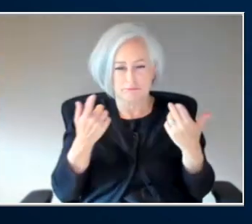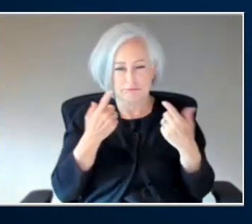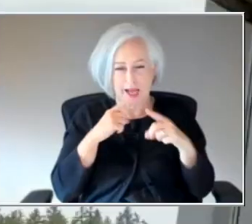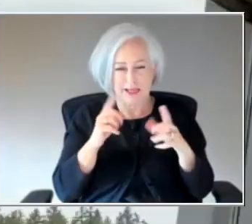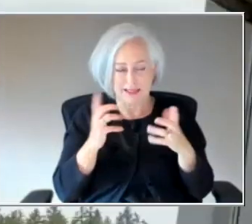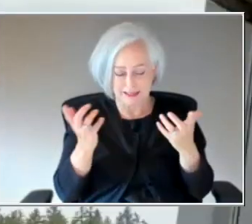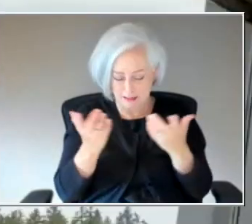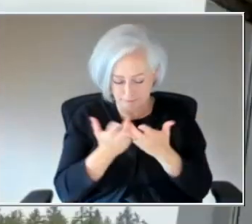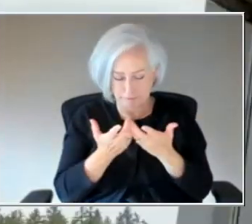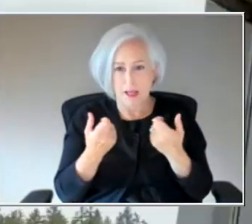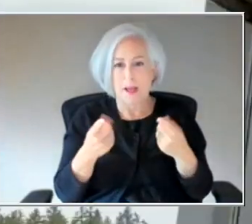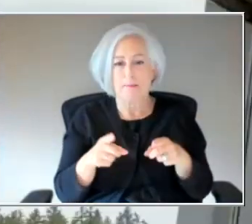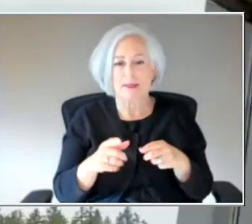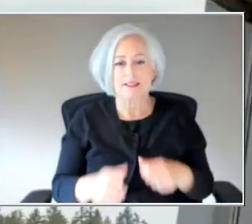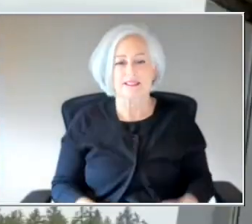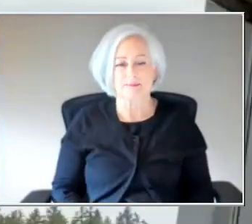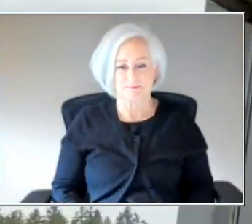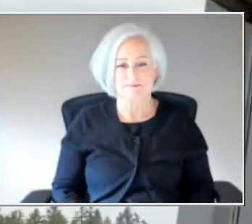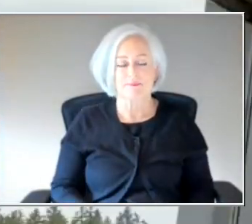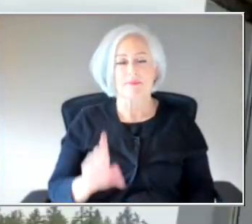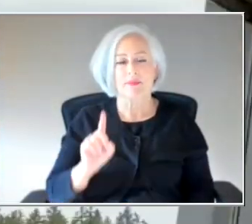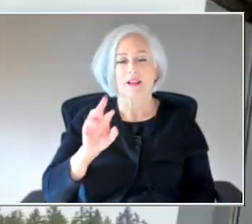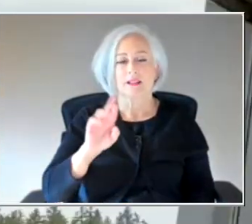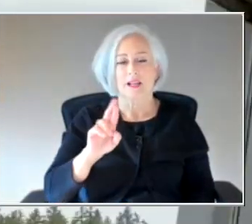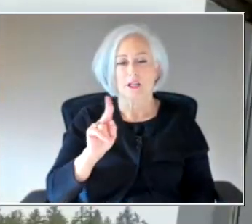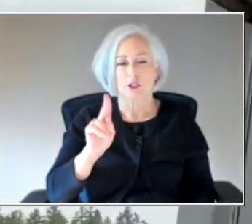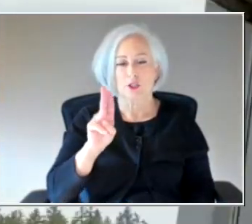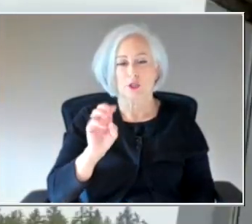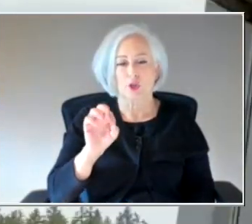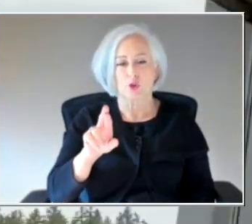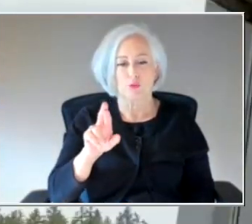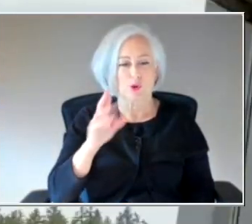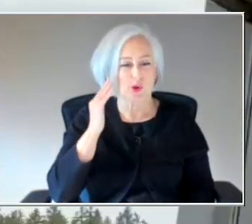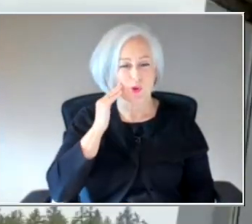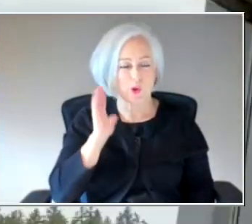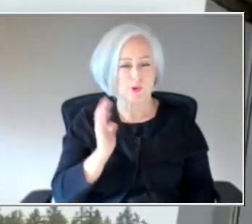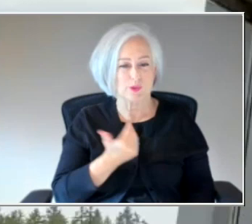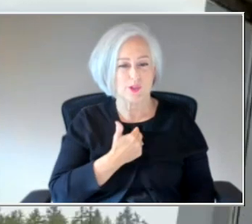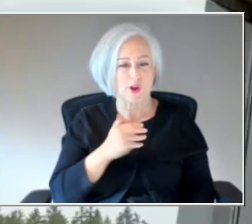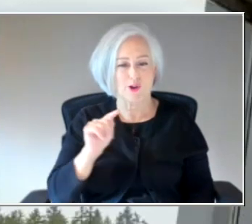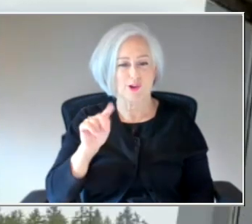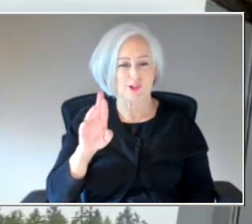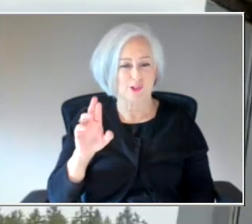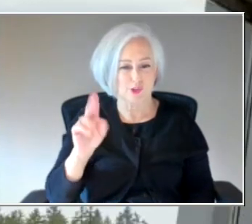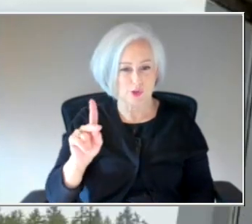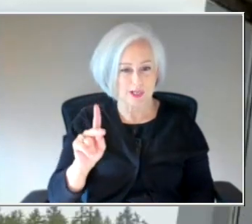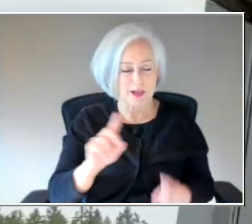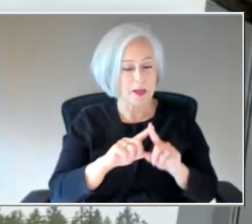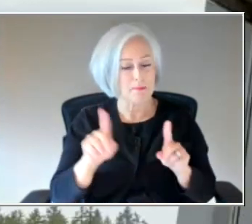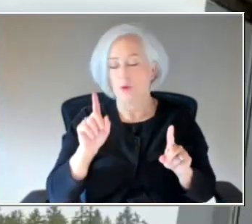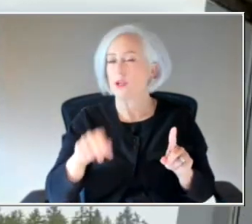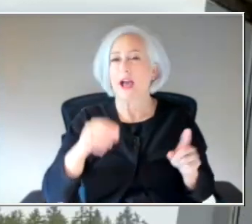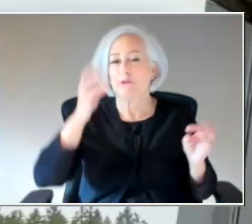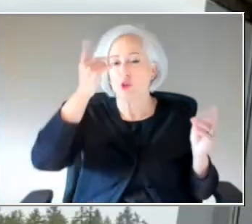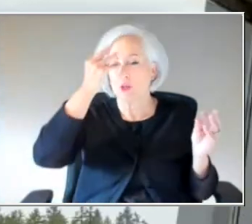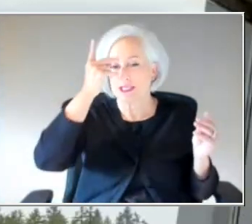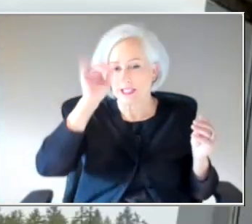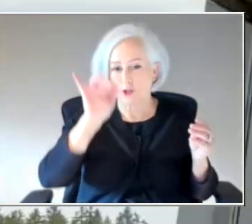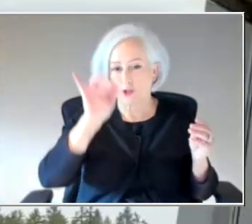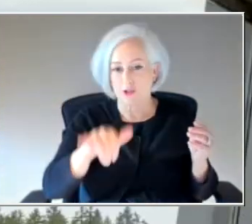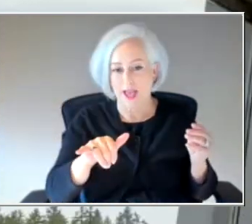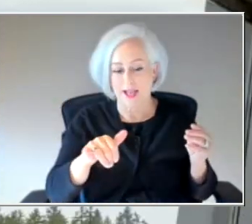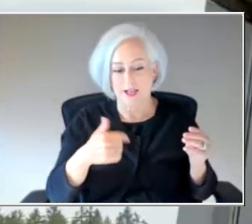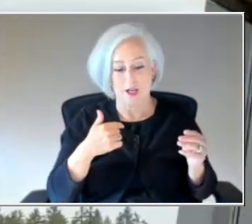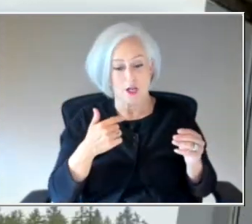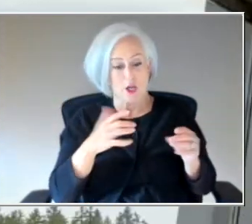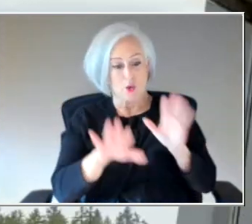Yeah, so Dr. Kumar can't know our tricks over at Children's, but that is a thing we have to take into consideration. So once you get the match,